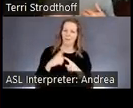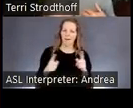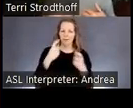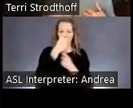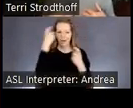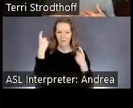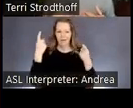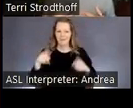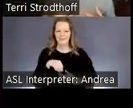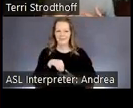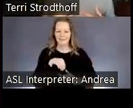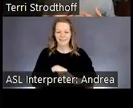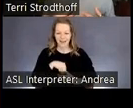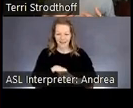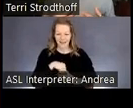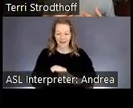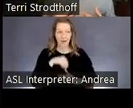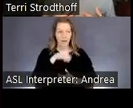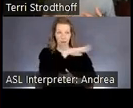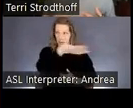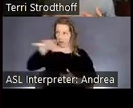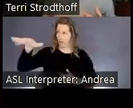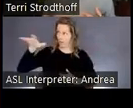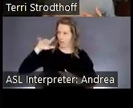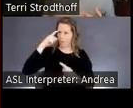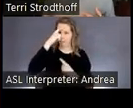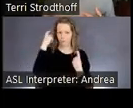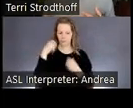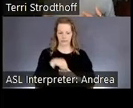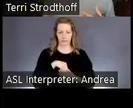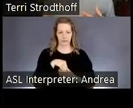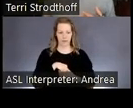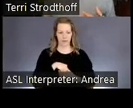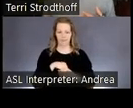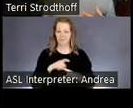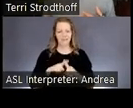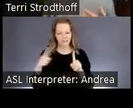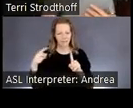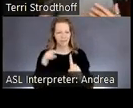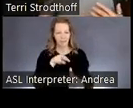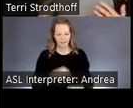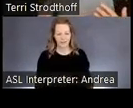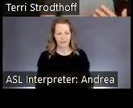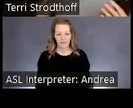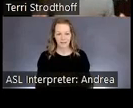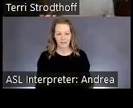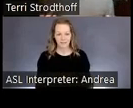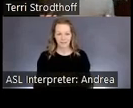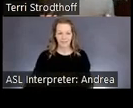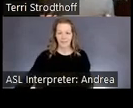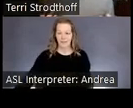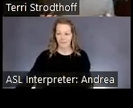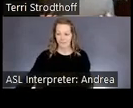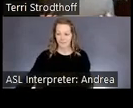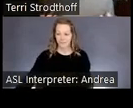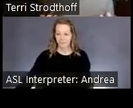us as a result of what happens to us. And that's a very different lens. It means that it's not about our